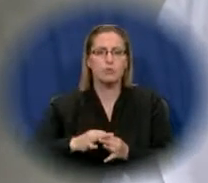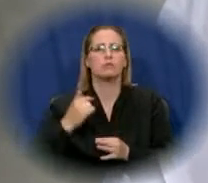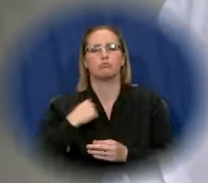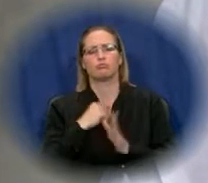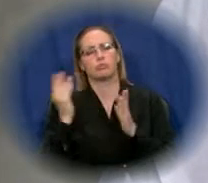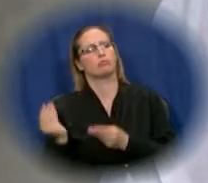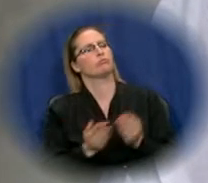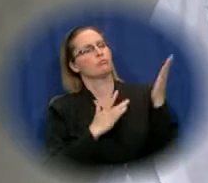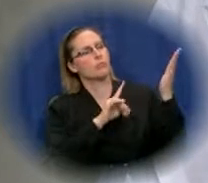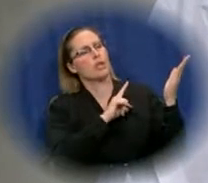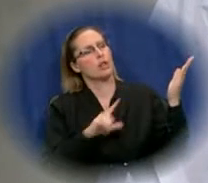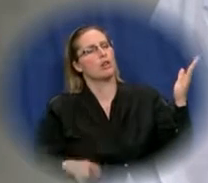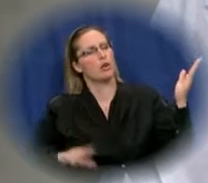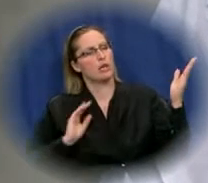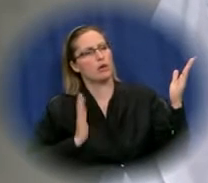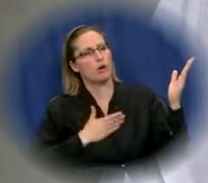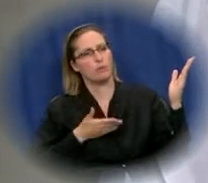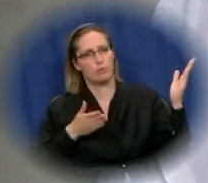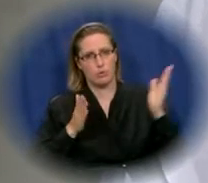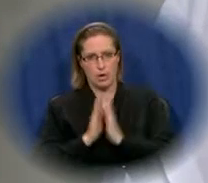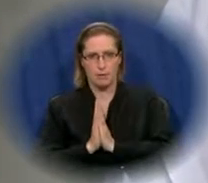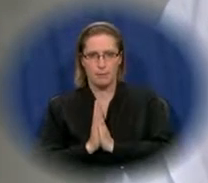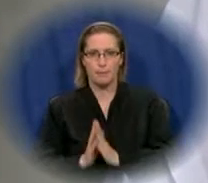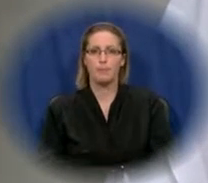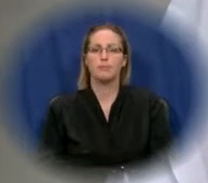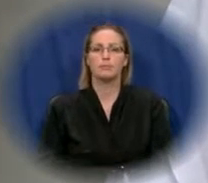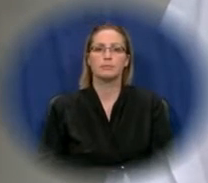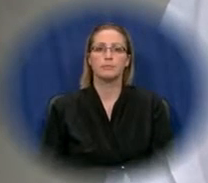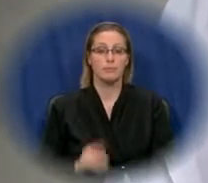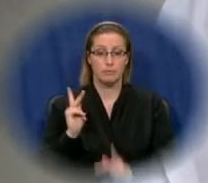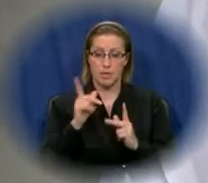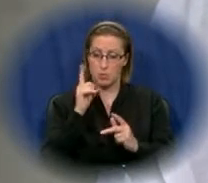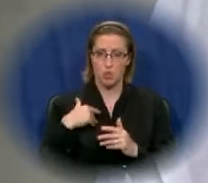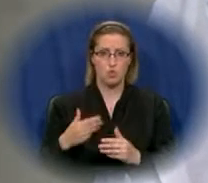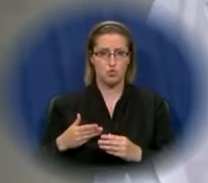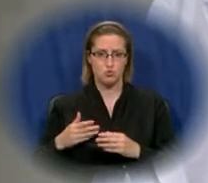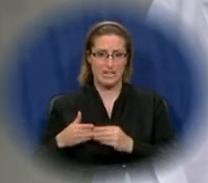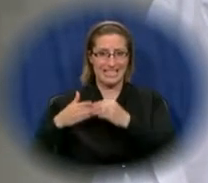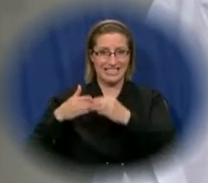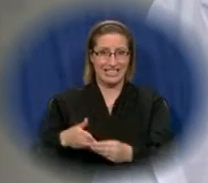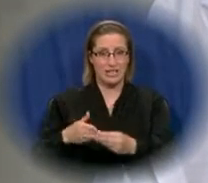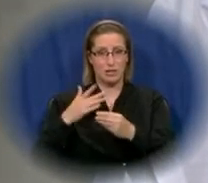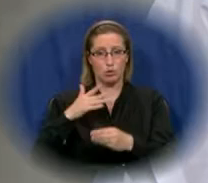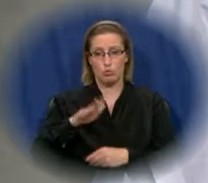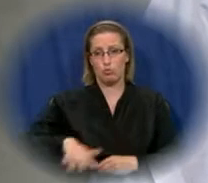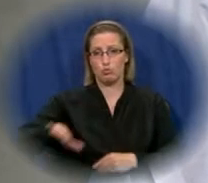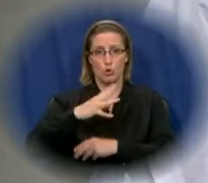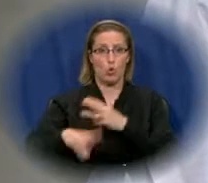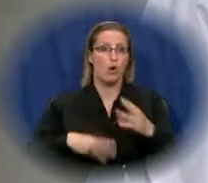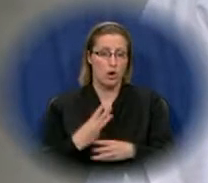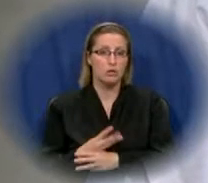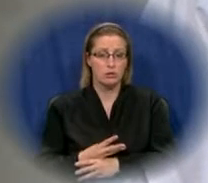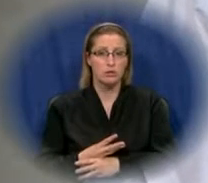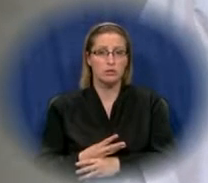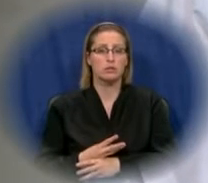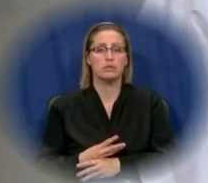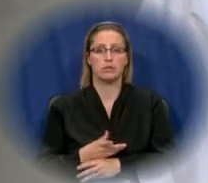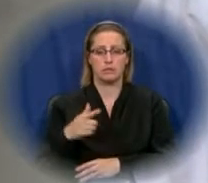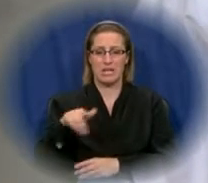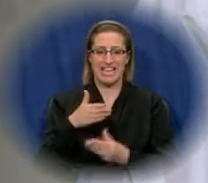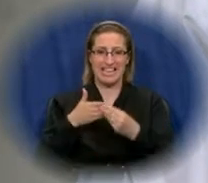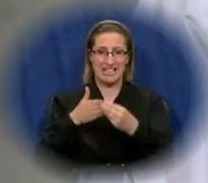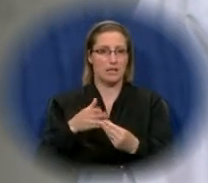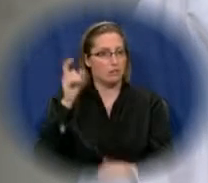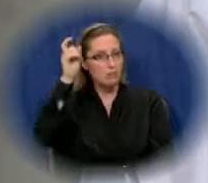Lord. Lord, hear our prayer. That those in positions of authority in our land and throughout the world, may they serve and lead